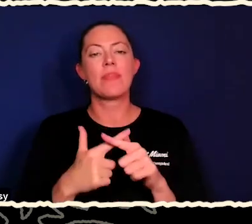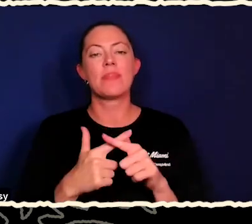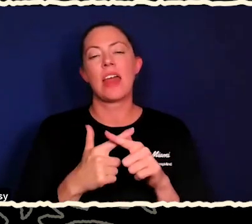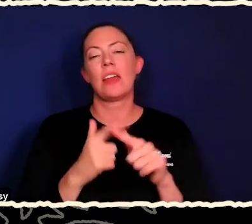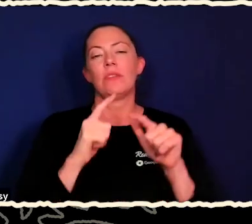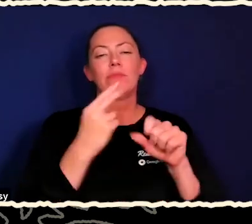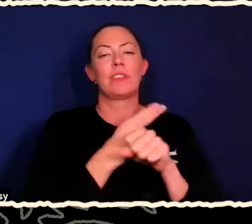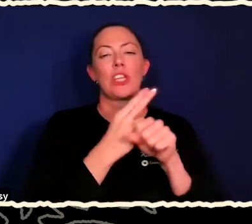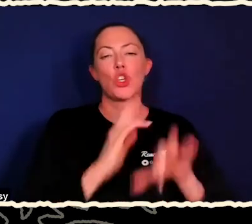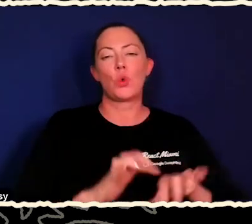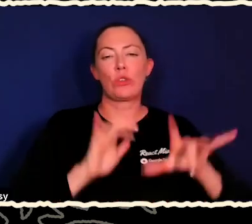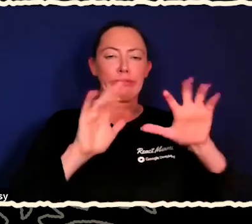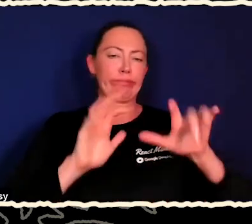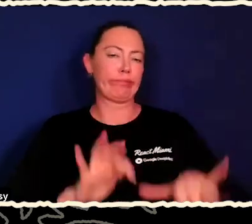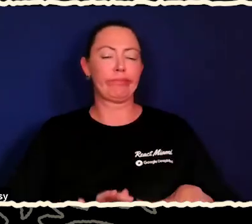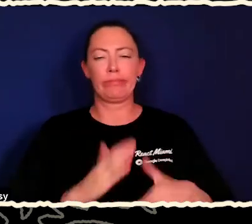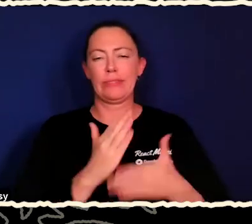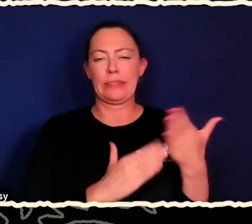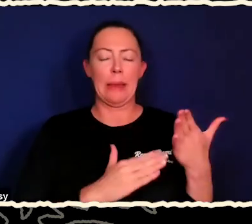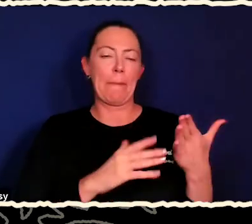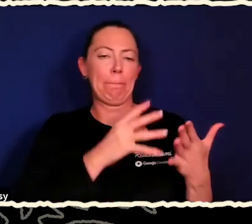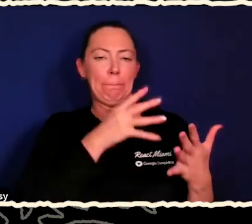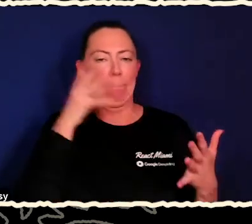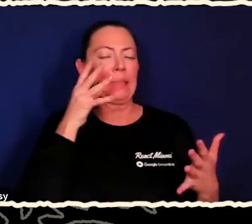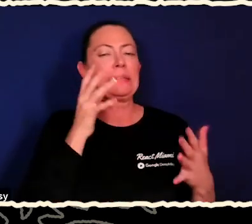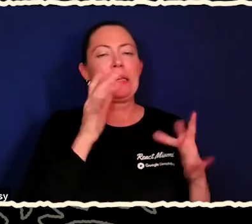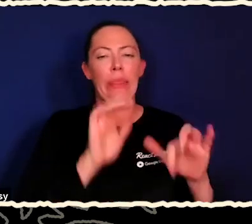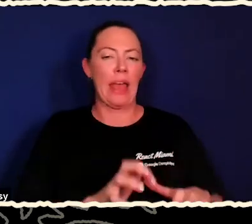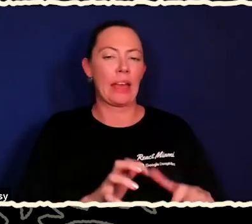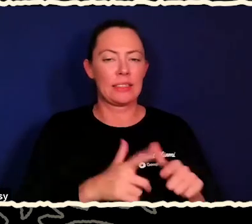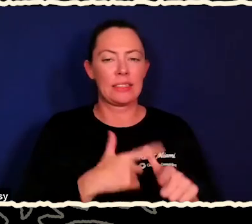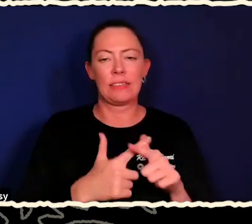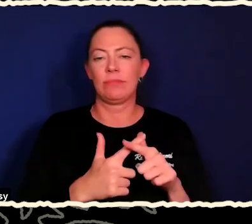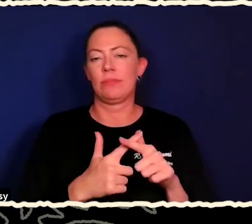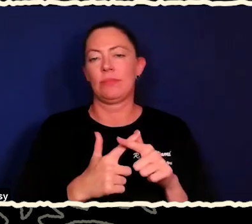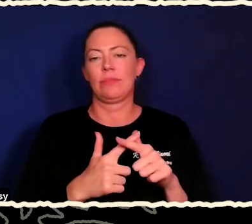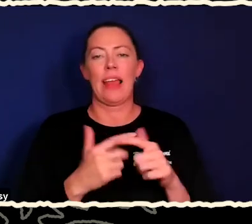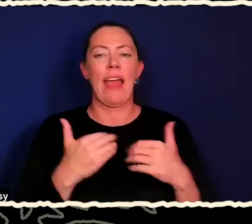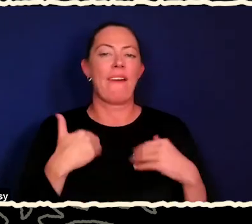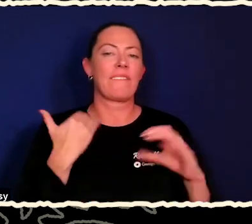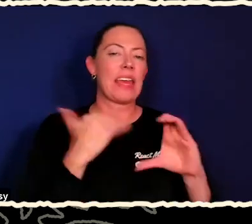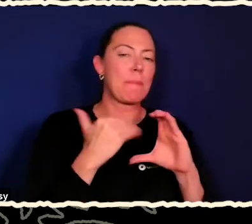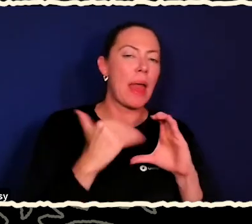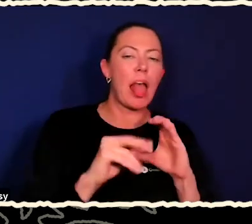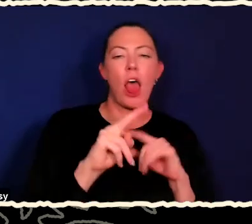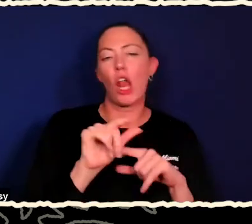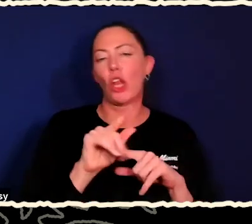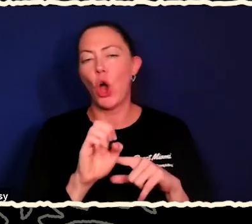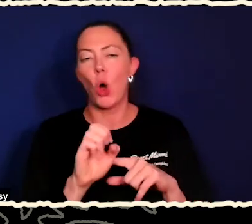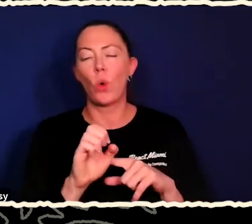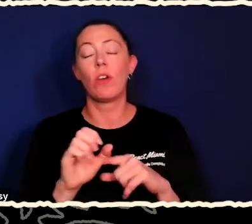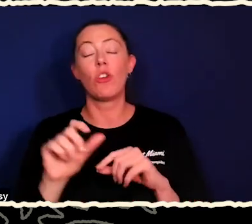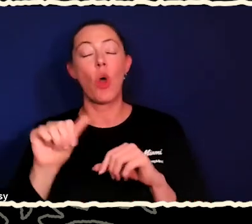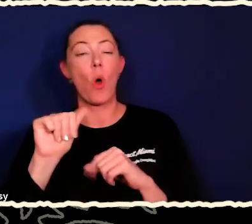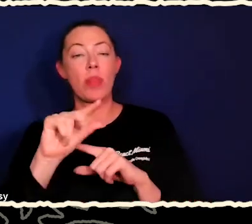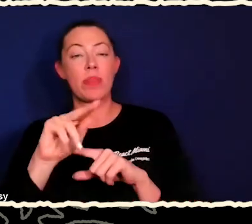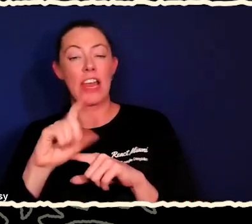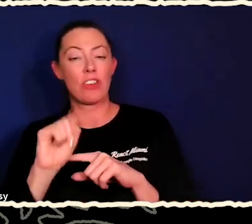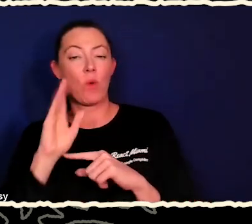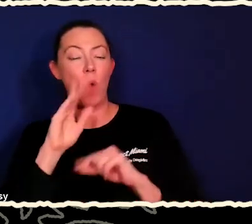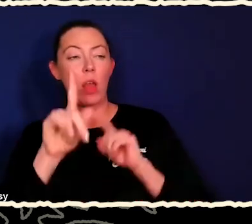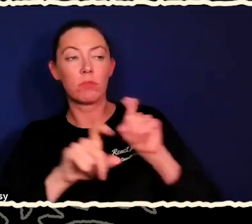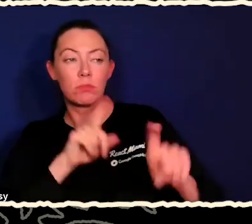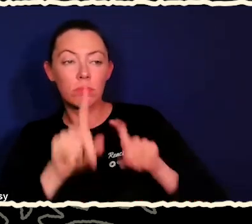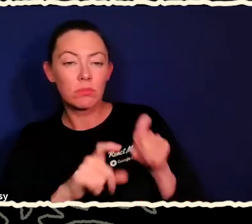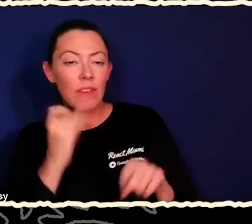an email or a note, and the agent helps fill in the fields and asks questions when it's unsure, but it never submits the form on the